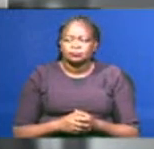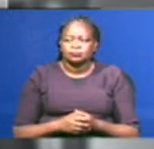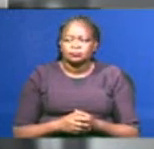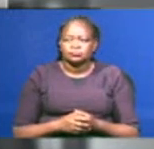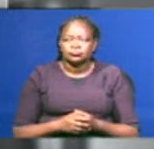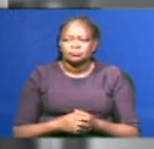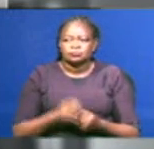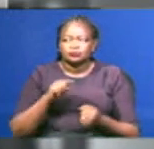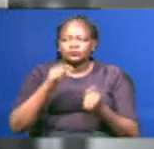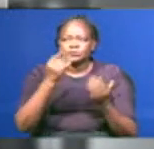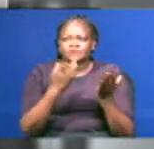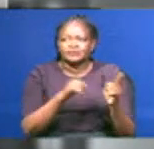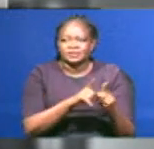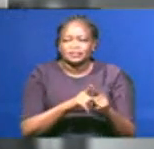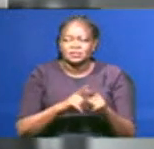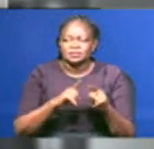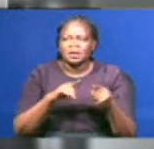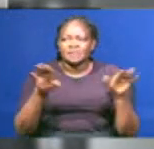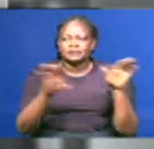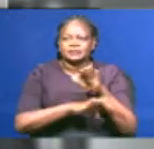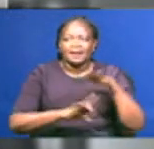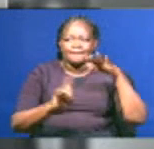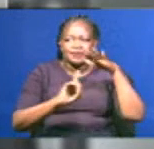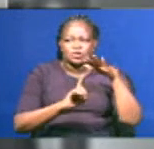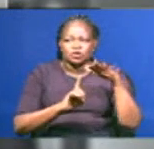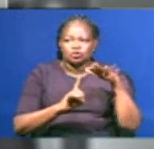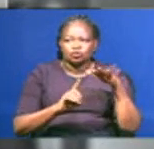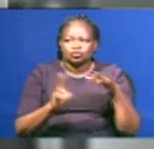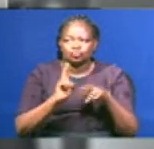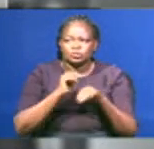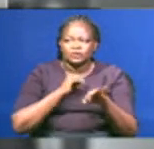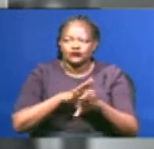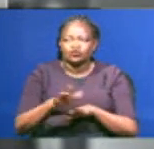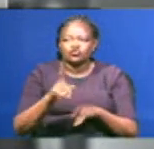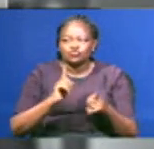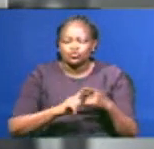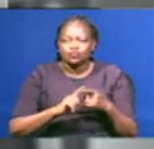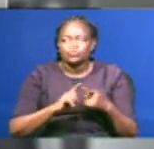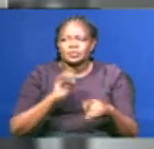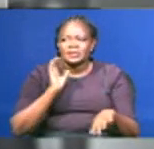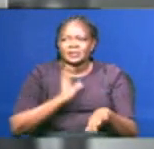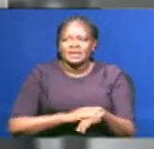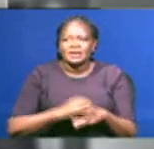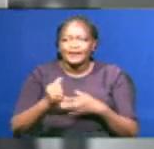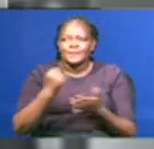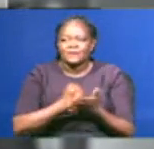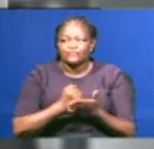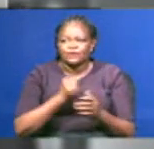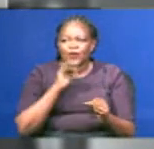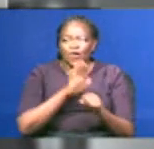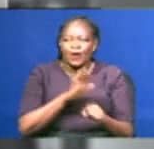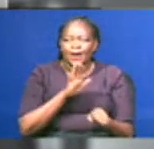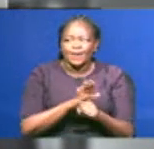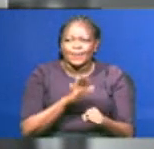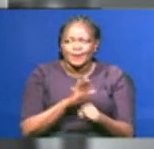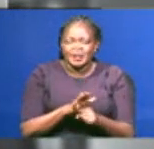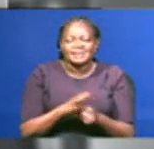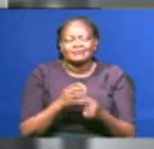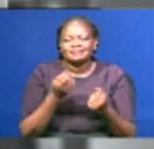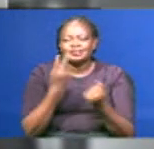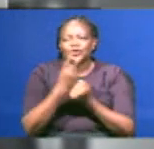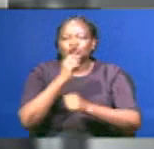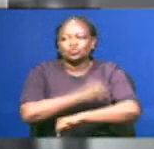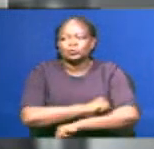When he served as assistant minister, he used his influence to secure employment for several high school and